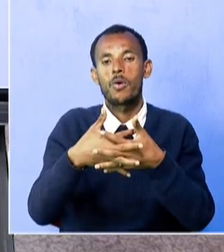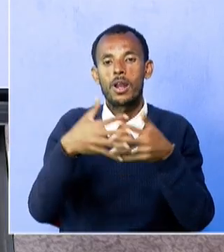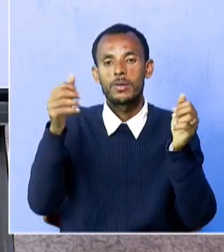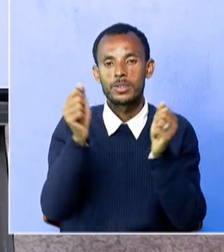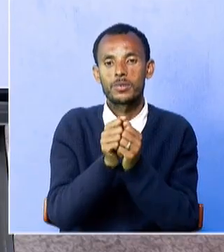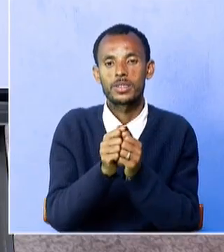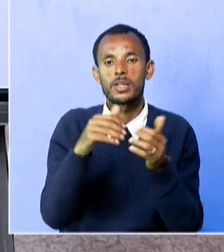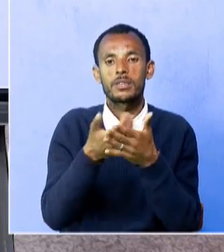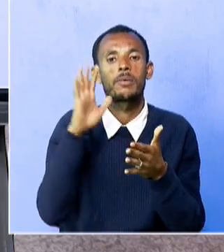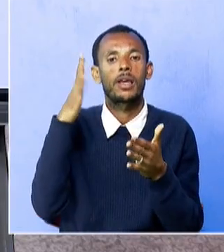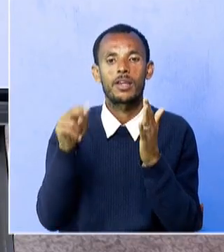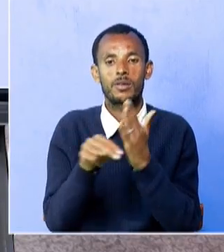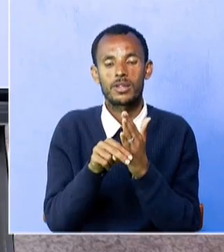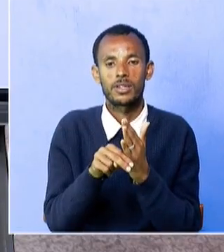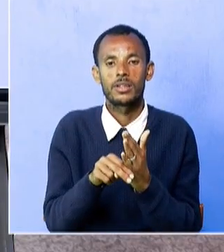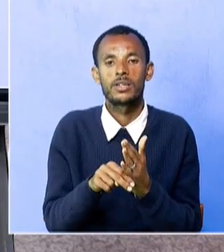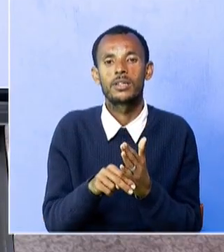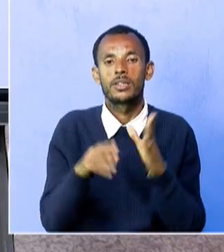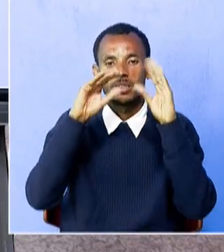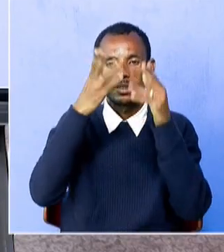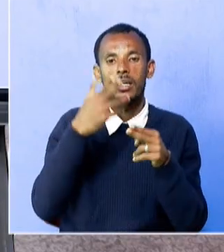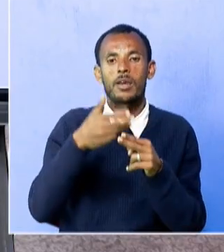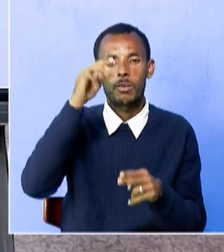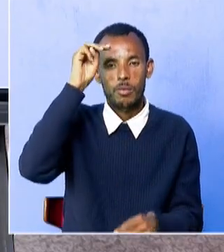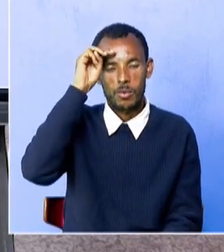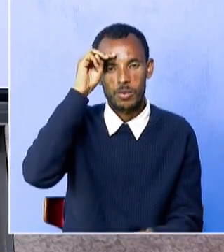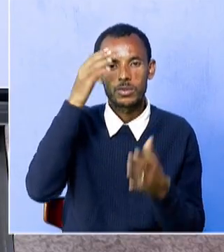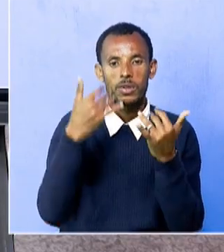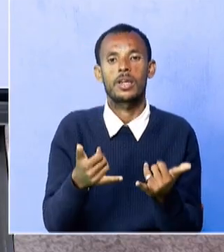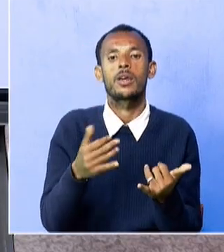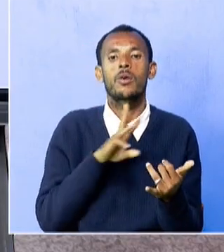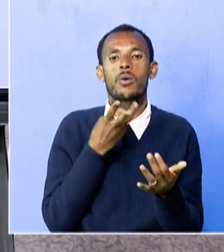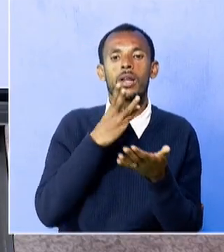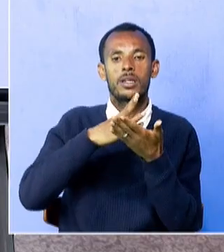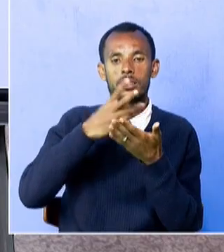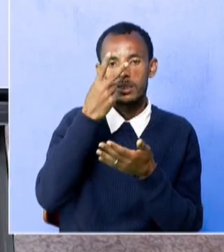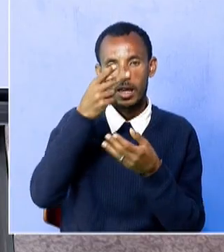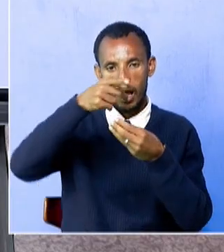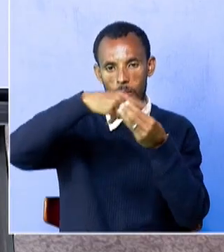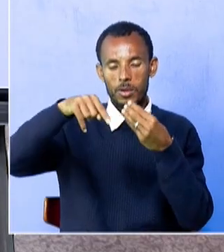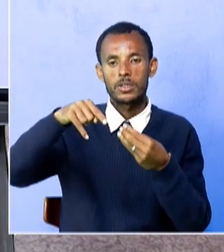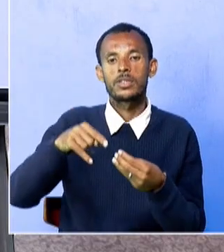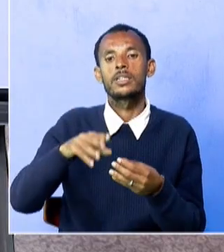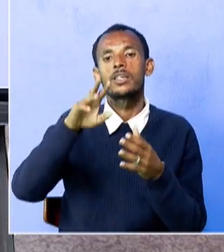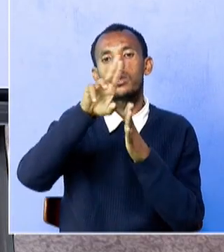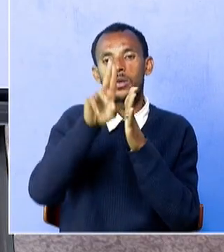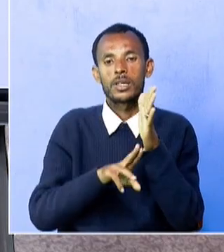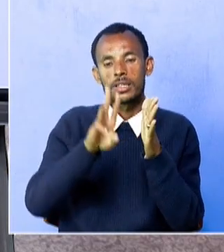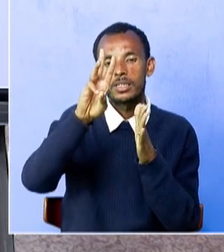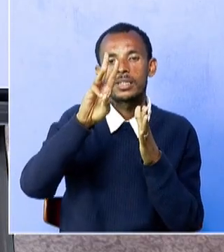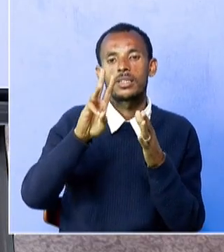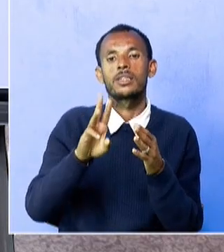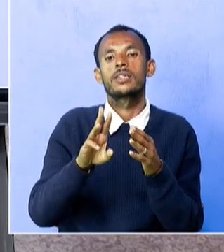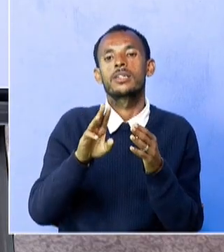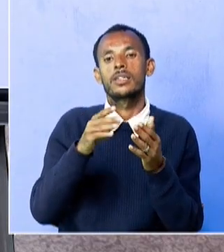in collaboration with Addis Media Network. I'm teacher Mamu. Today we will see about the 6th unit, which